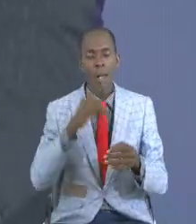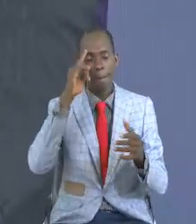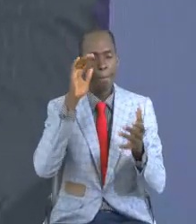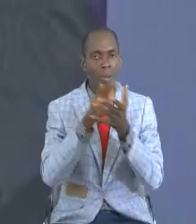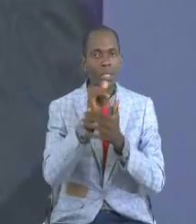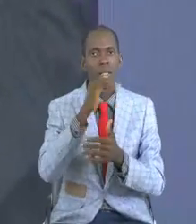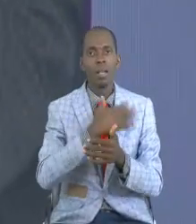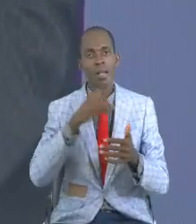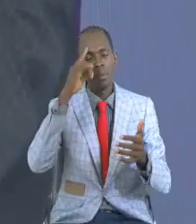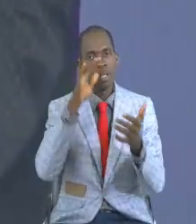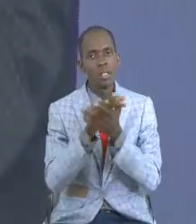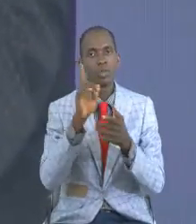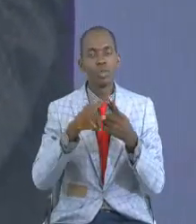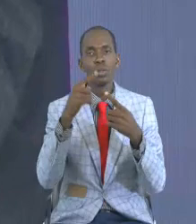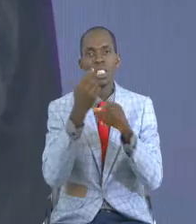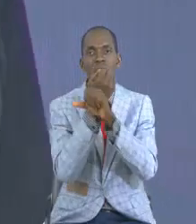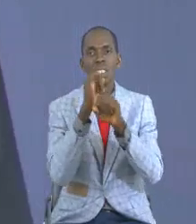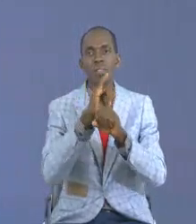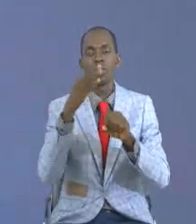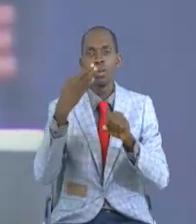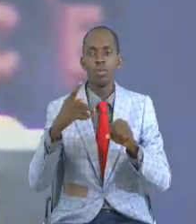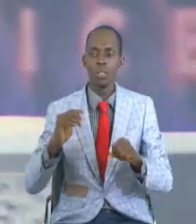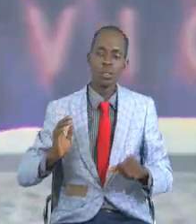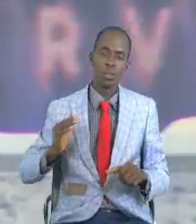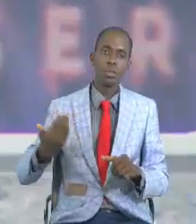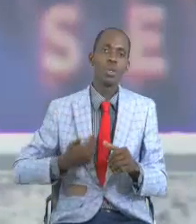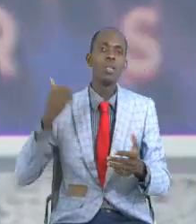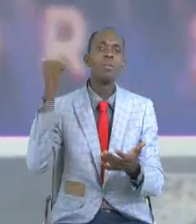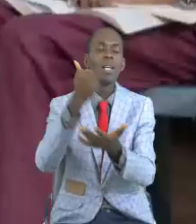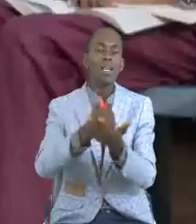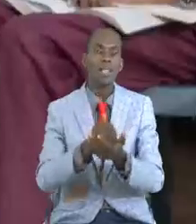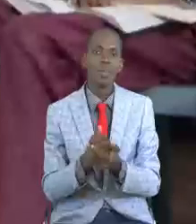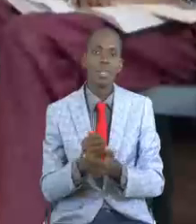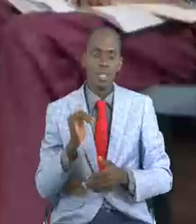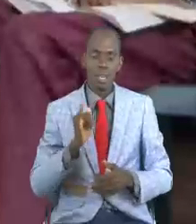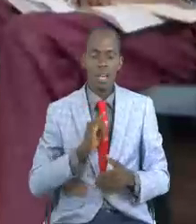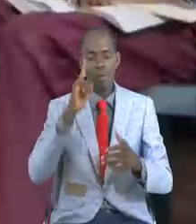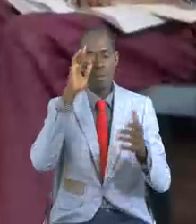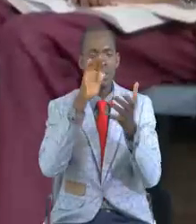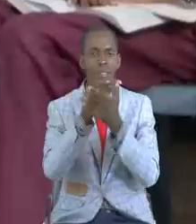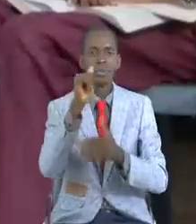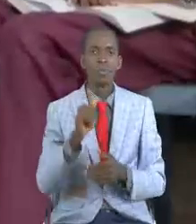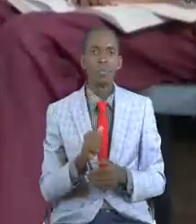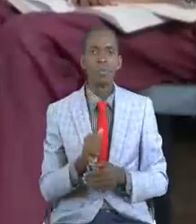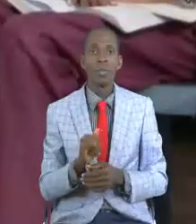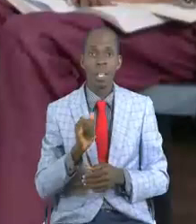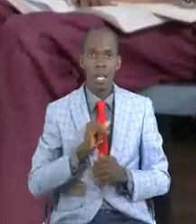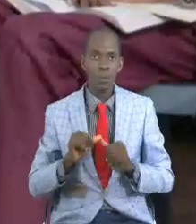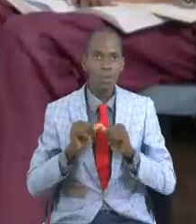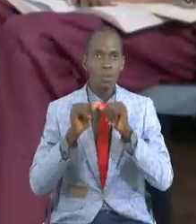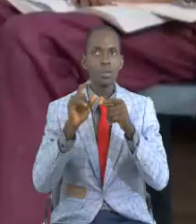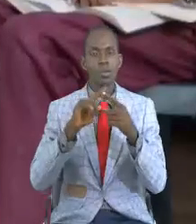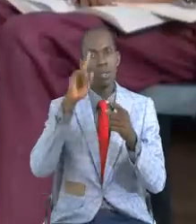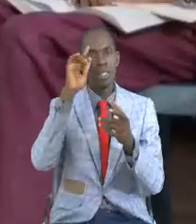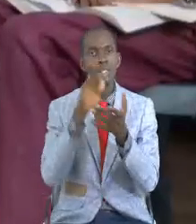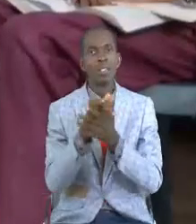the saving of the soul. I believe. I keep on believing. I will